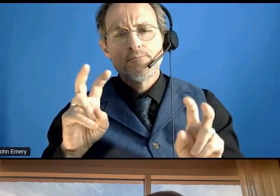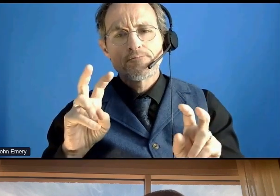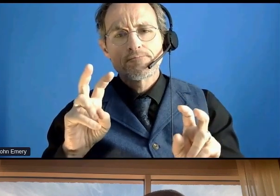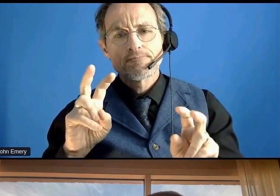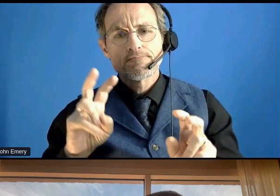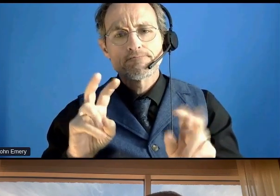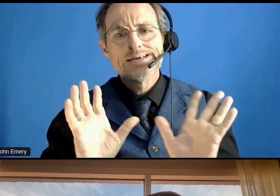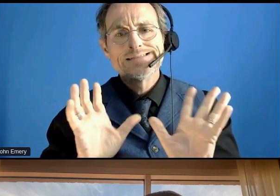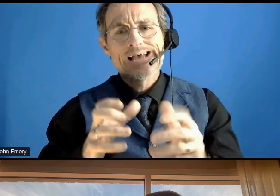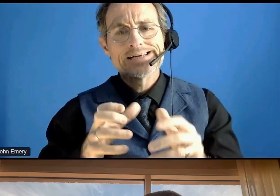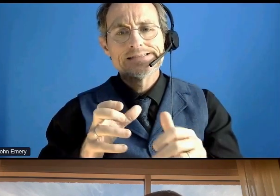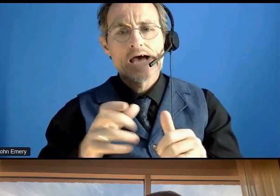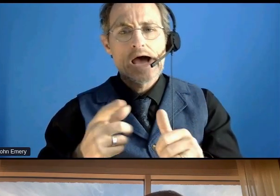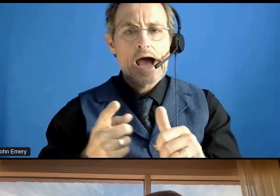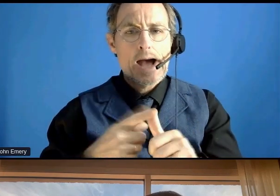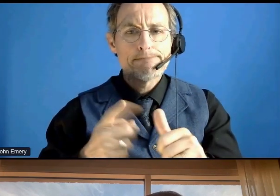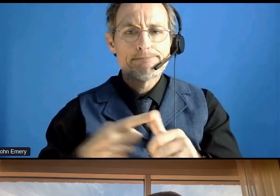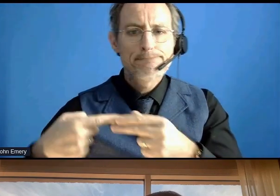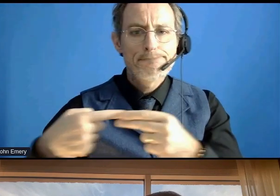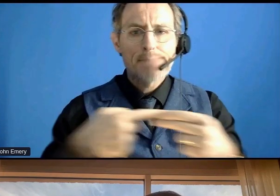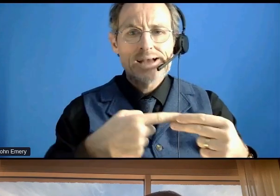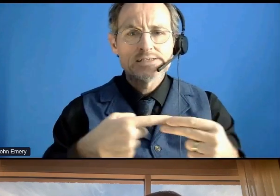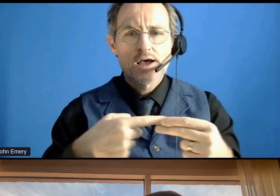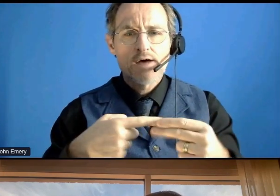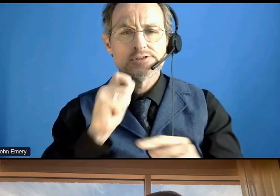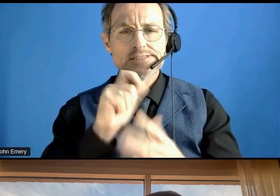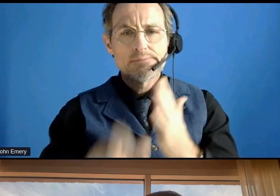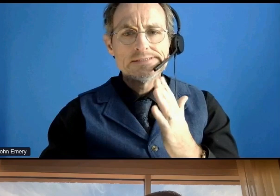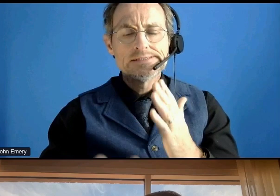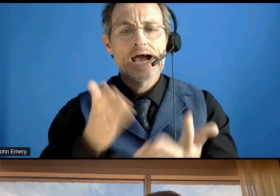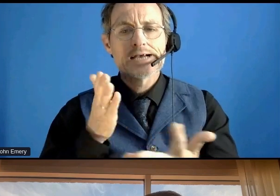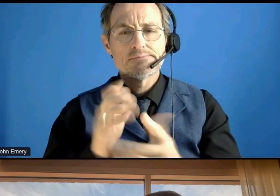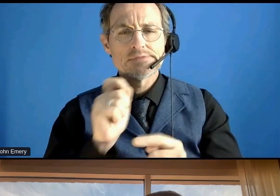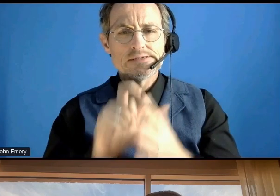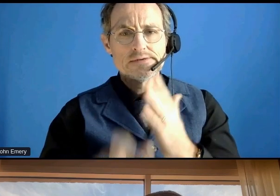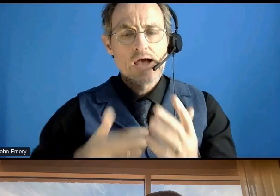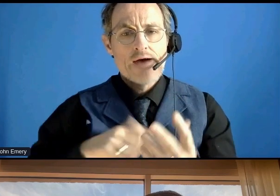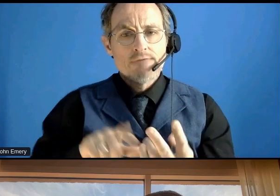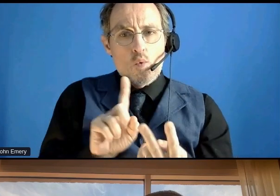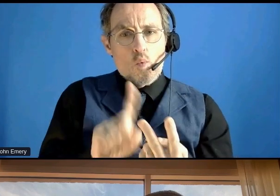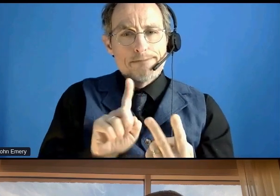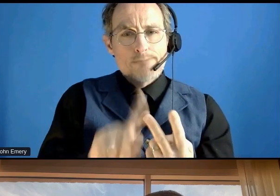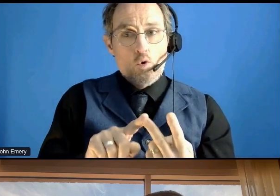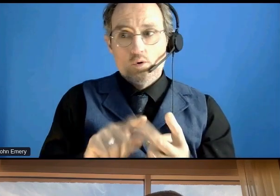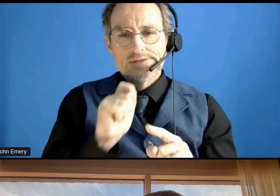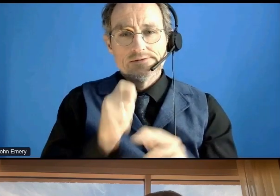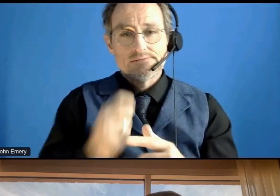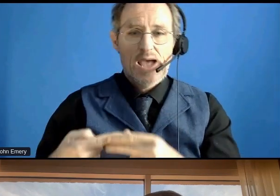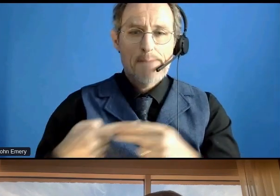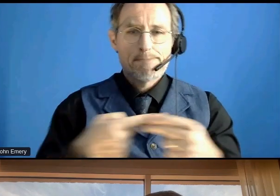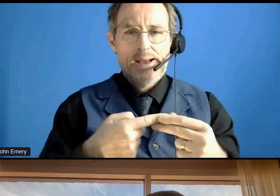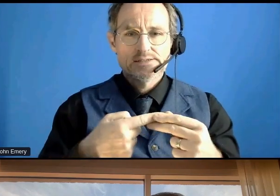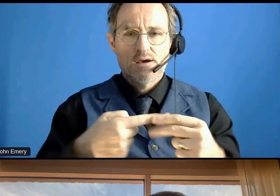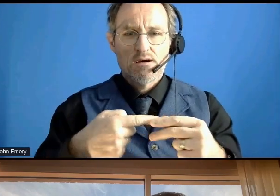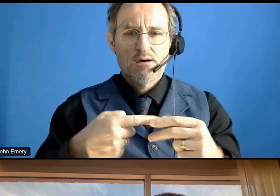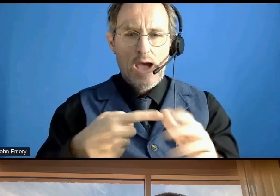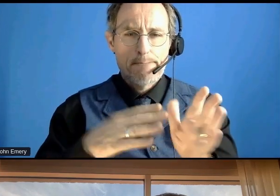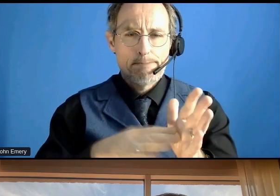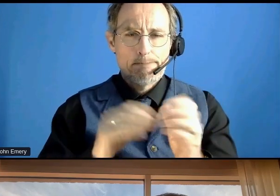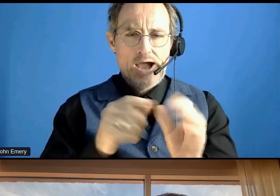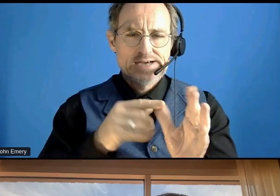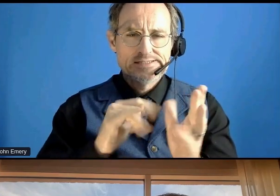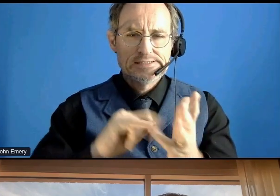disability and accessibility. And I know we've got at least one other ambassador on the panel today. So